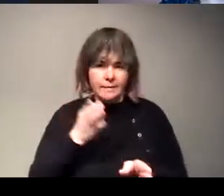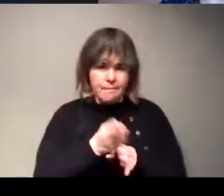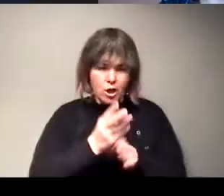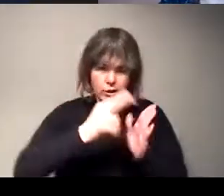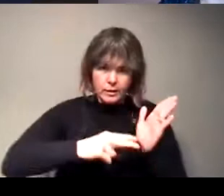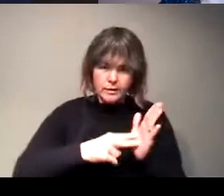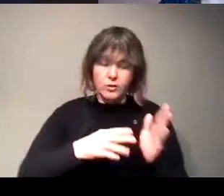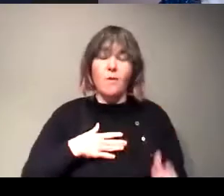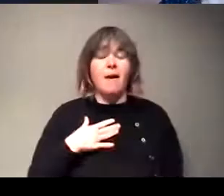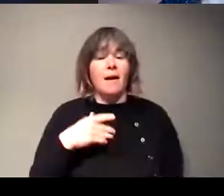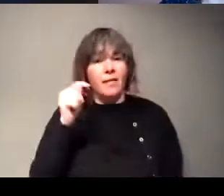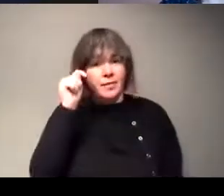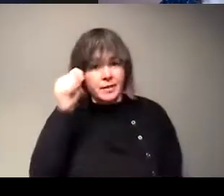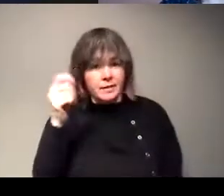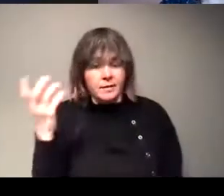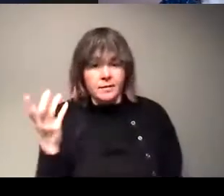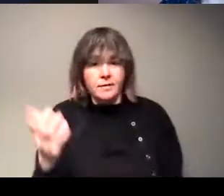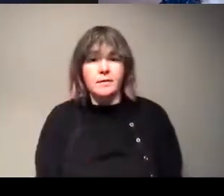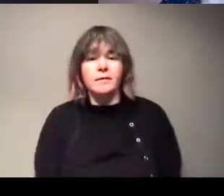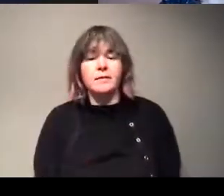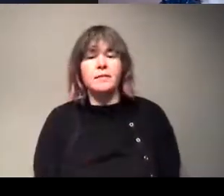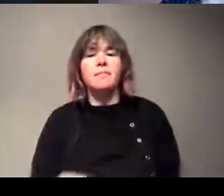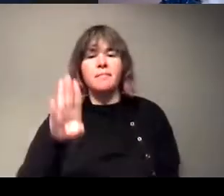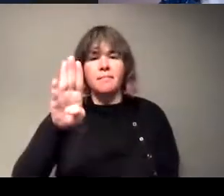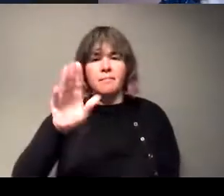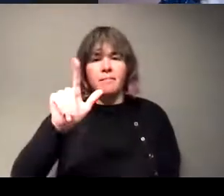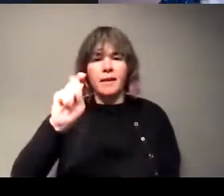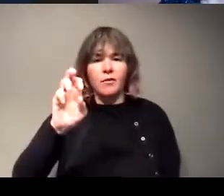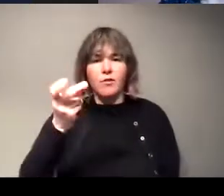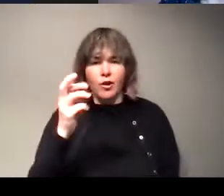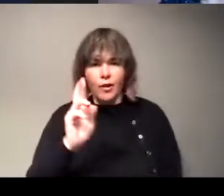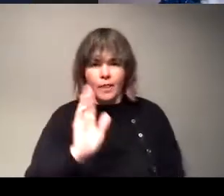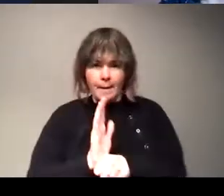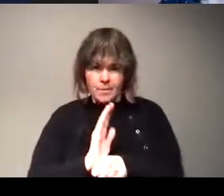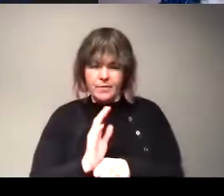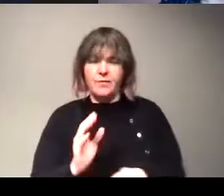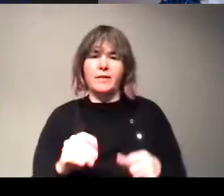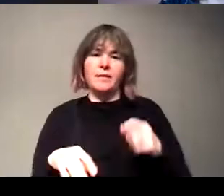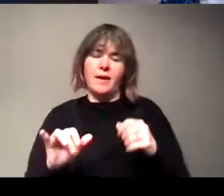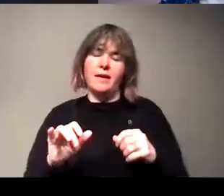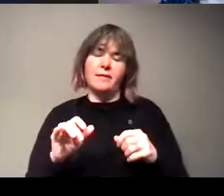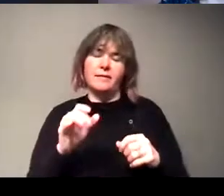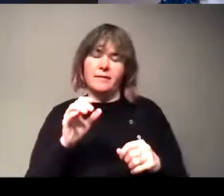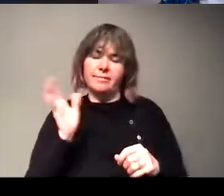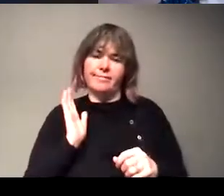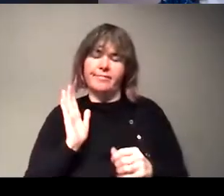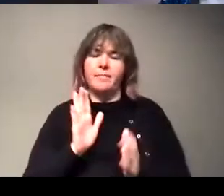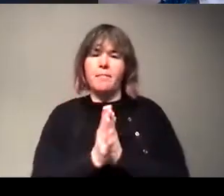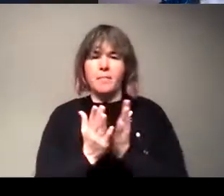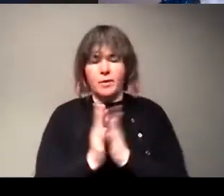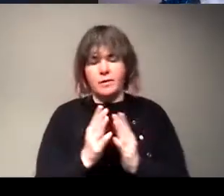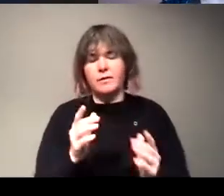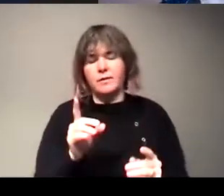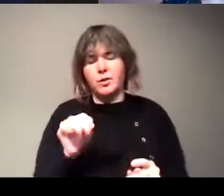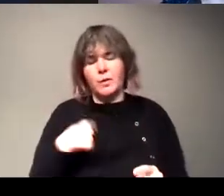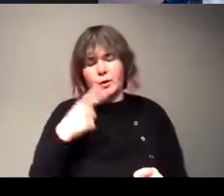was actually on Blade Runner, the movie Blade Runner, and that was adapted on a book, Do Androids Dream of Electric Sheep by